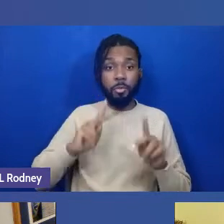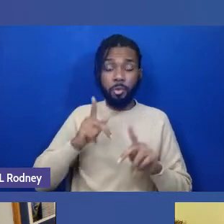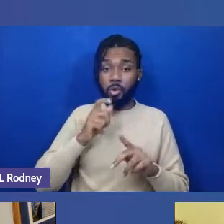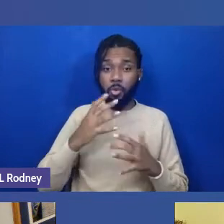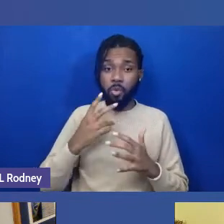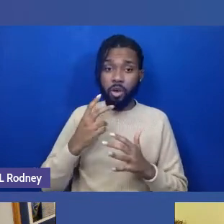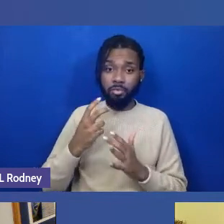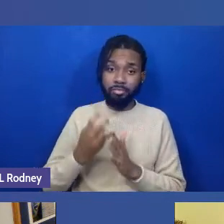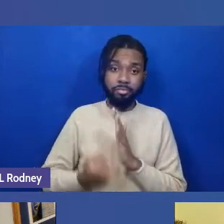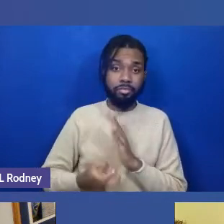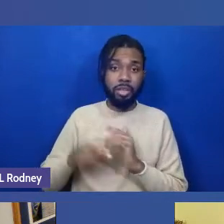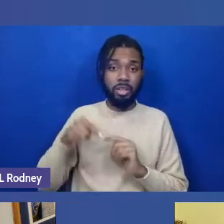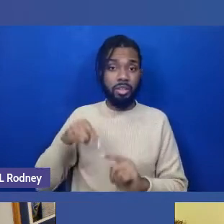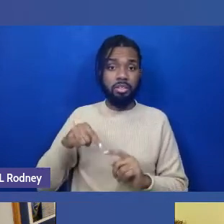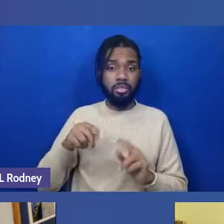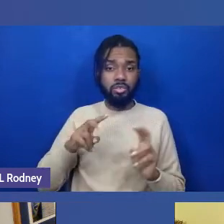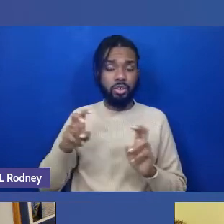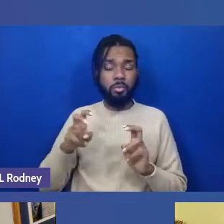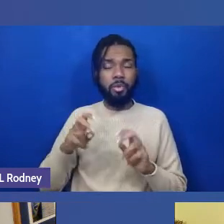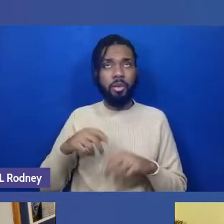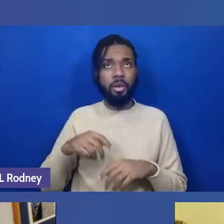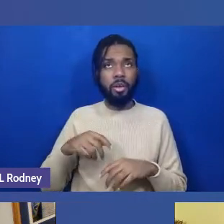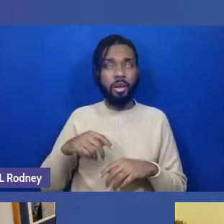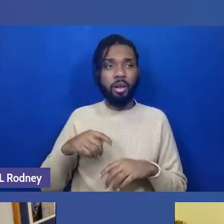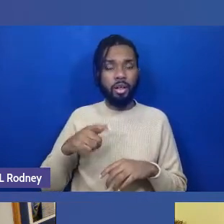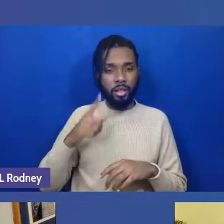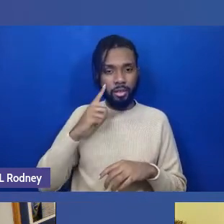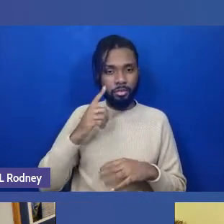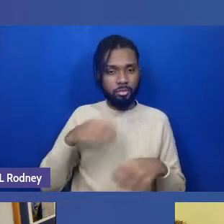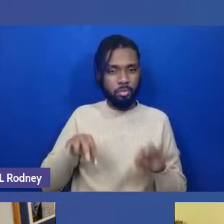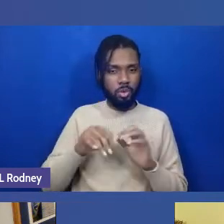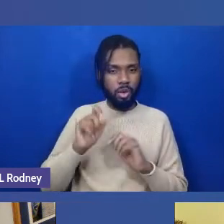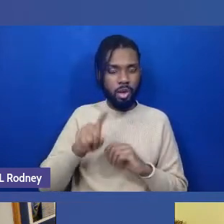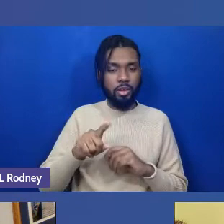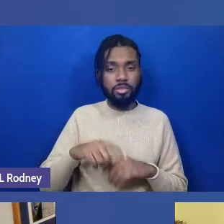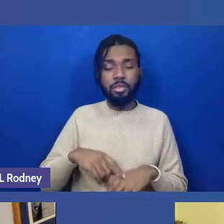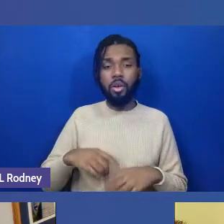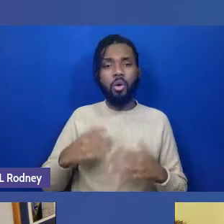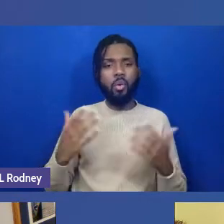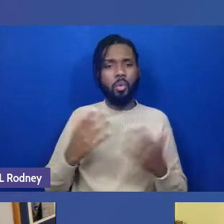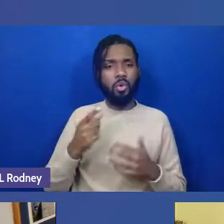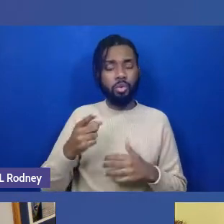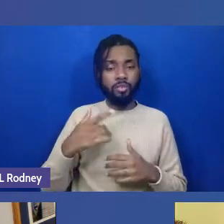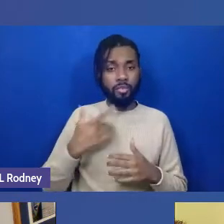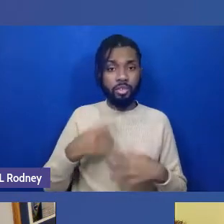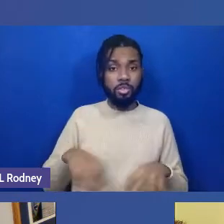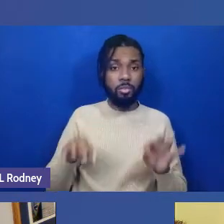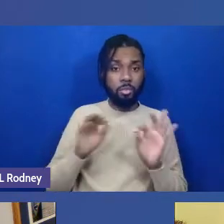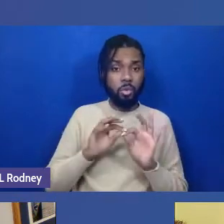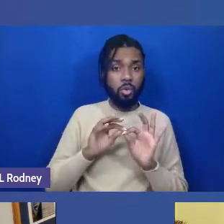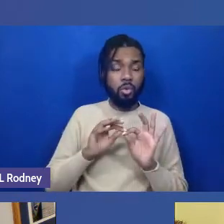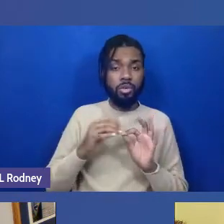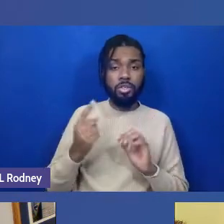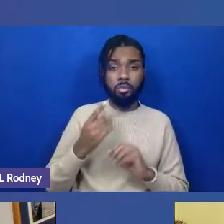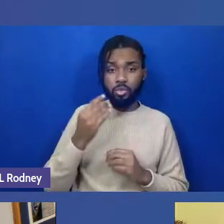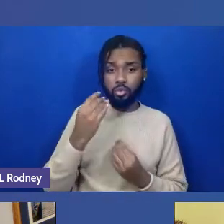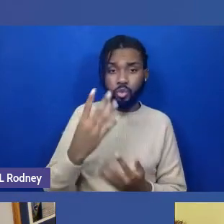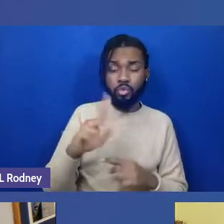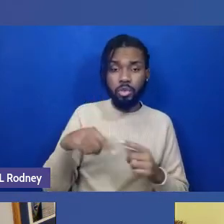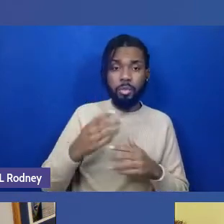is, you know, what do you wish that someone had told you about either pitching or more broadly about building